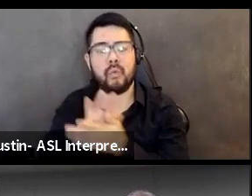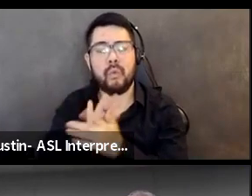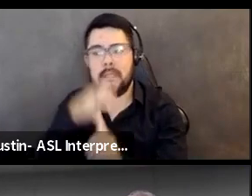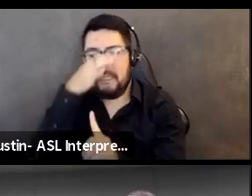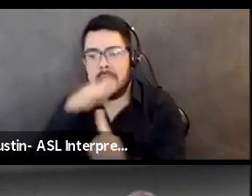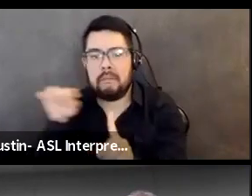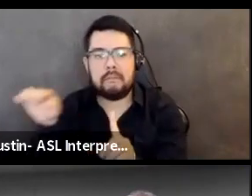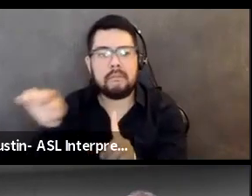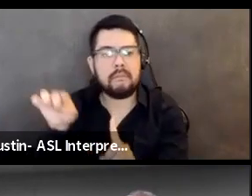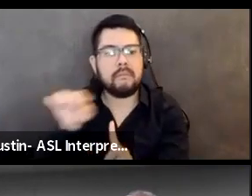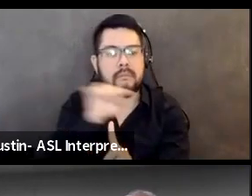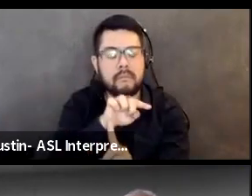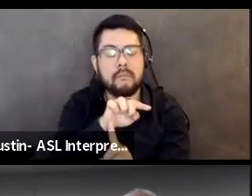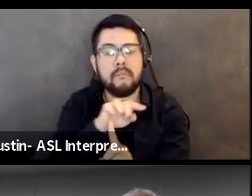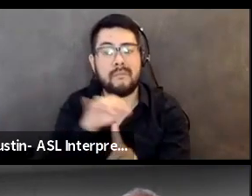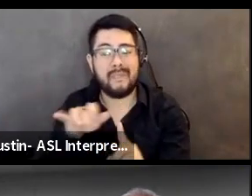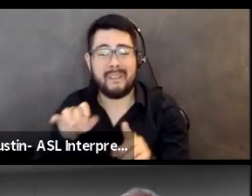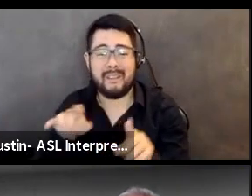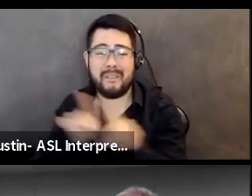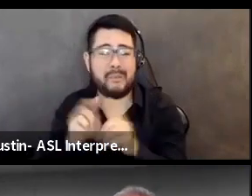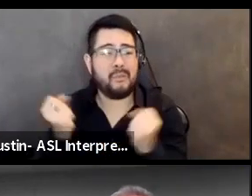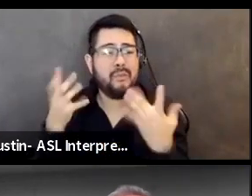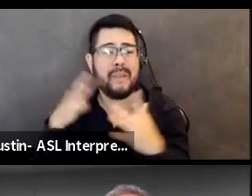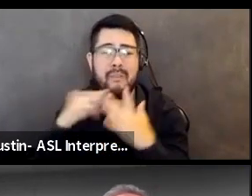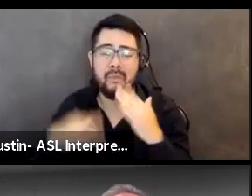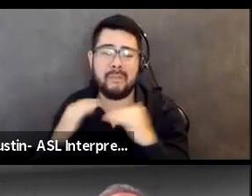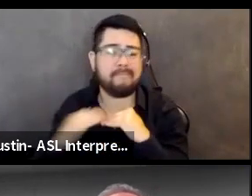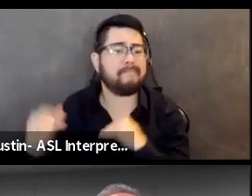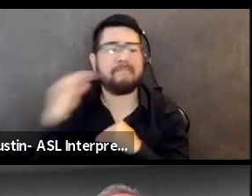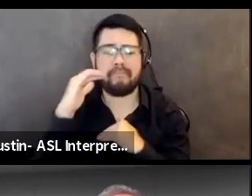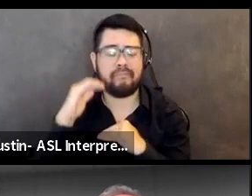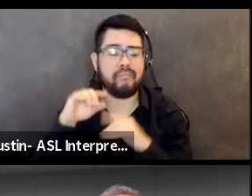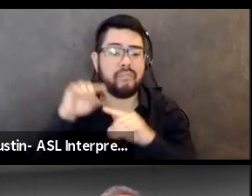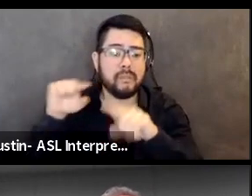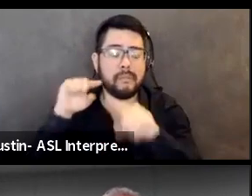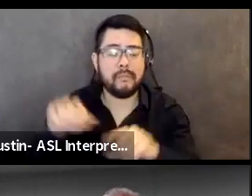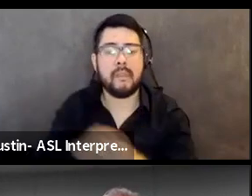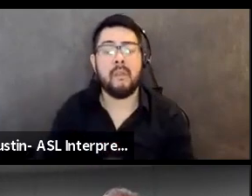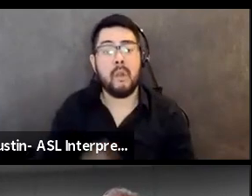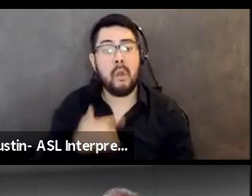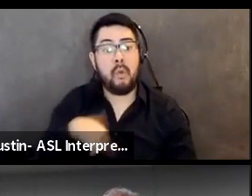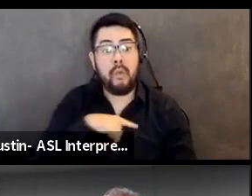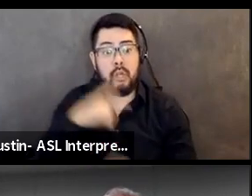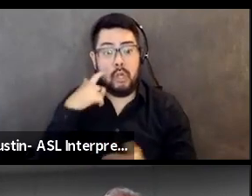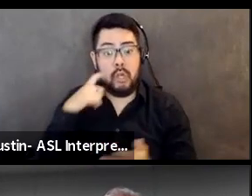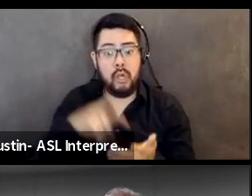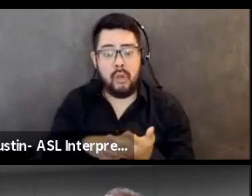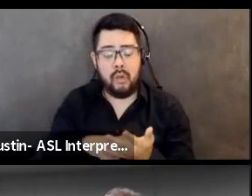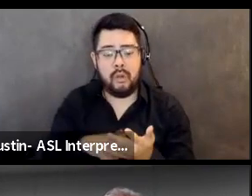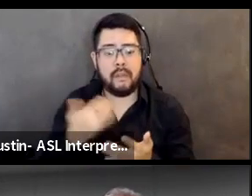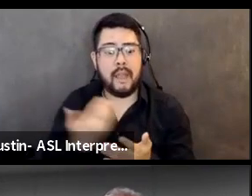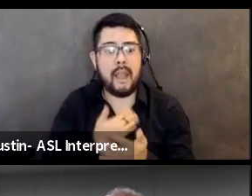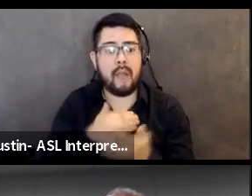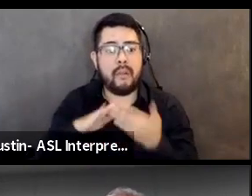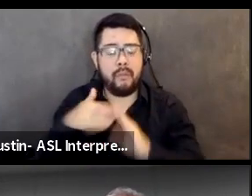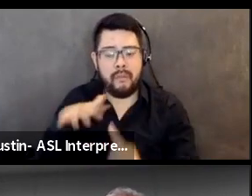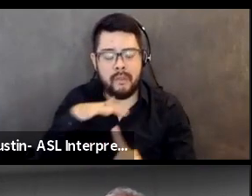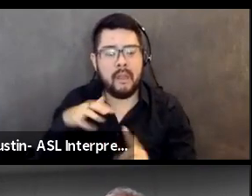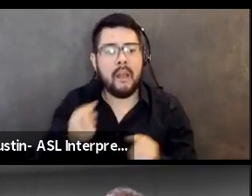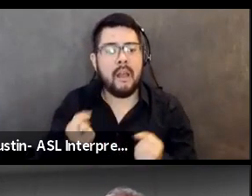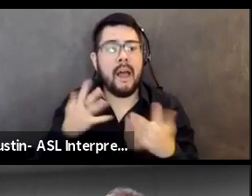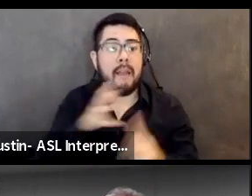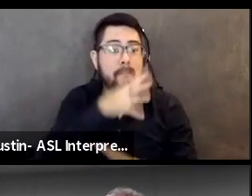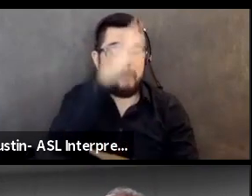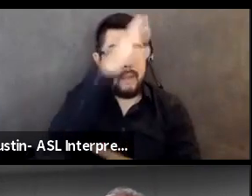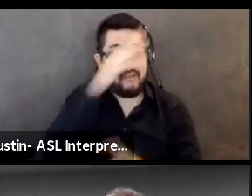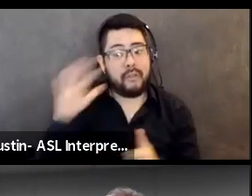neighborhood schools that are also largely populated one trend that we're seeing in our neighborhood is an influx of empty nesters moving out and